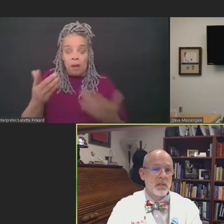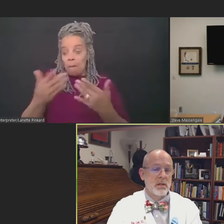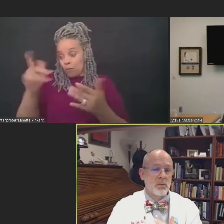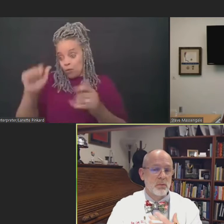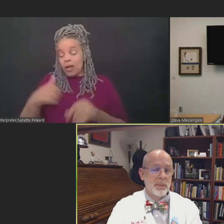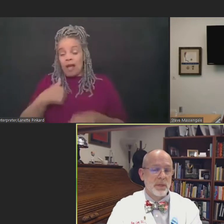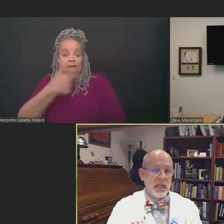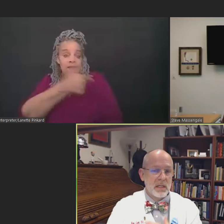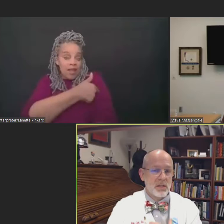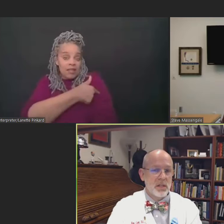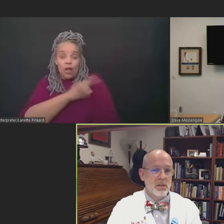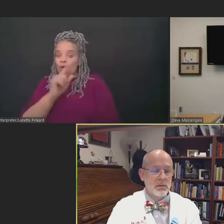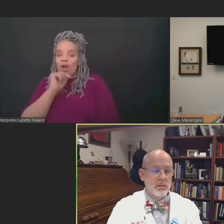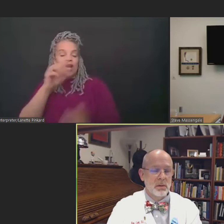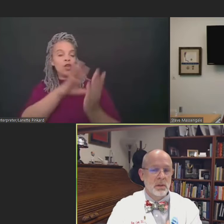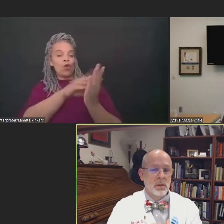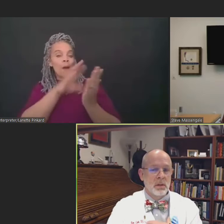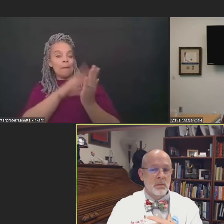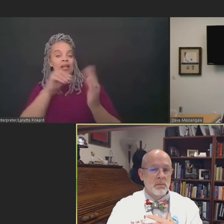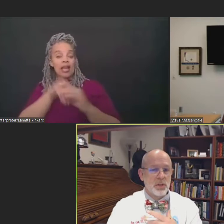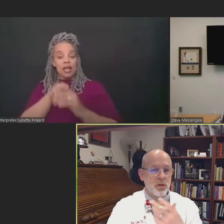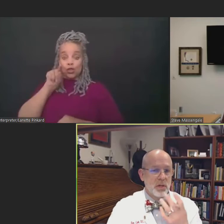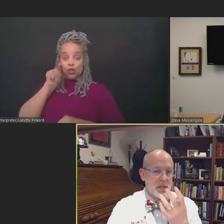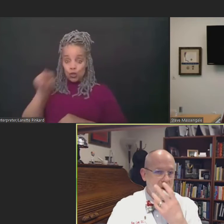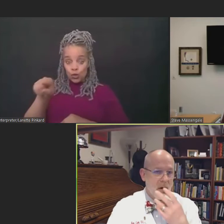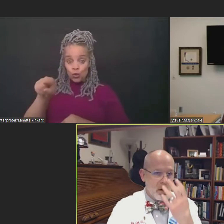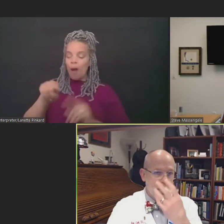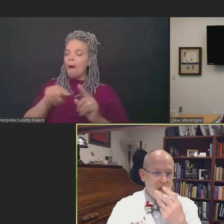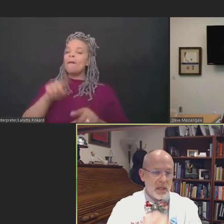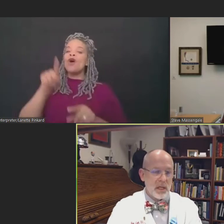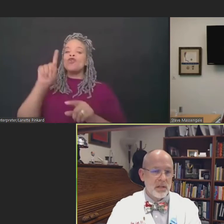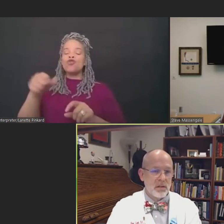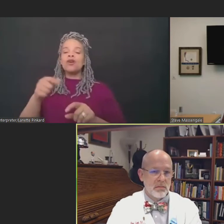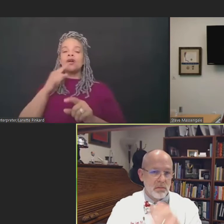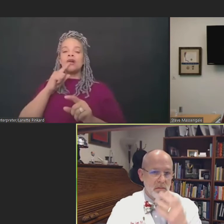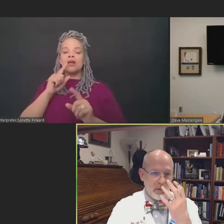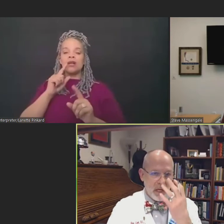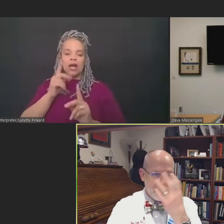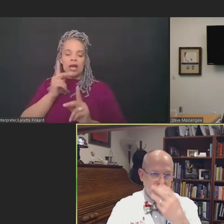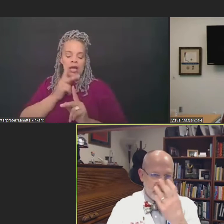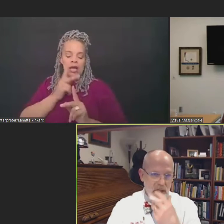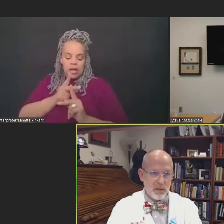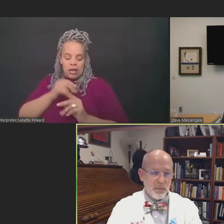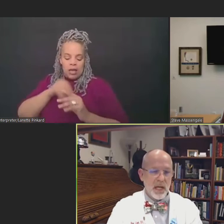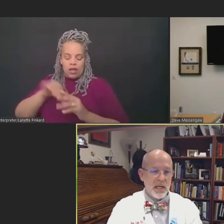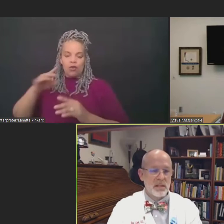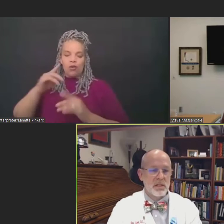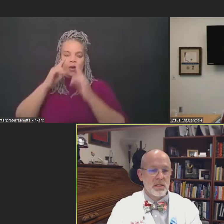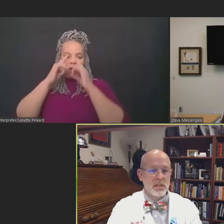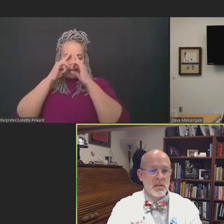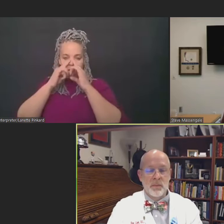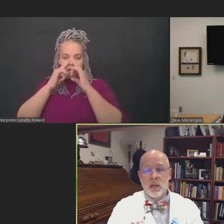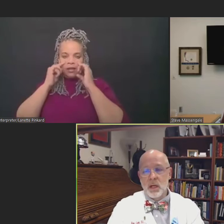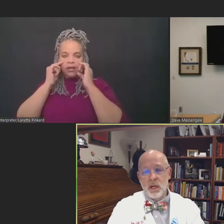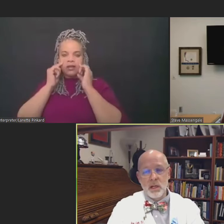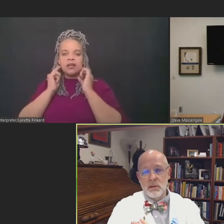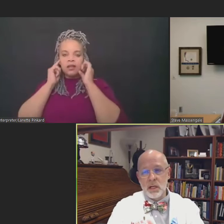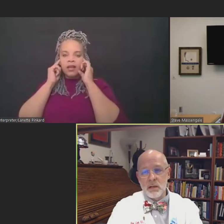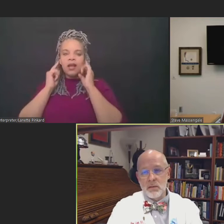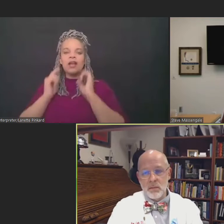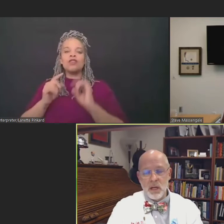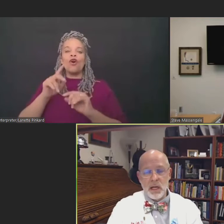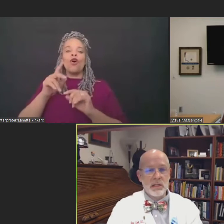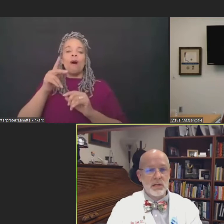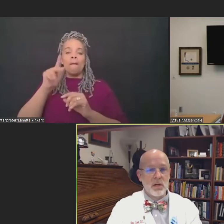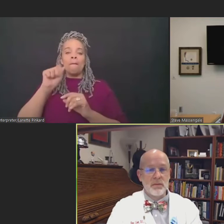it doesn't replicate in you, but you could harbor it in your nasopharyngeal passages